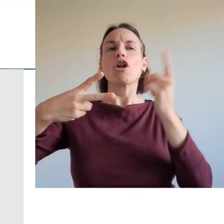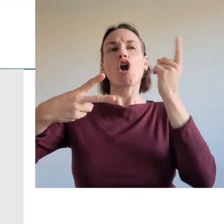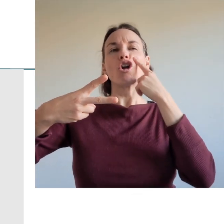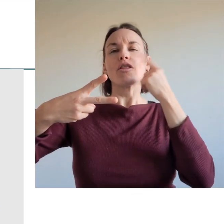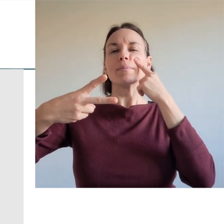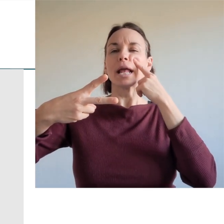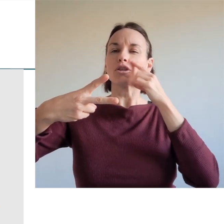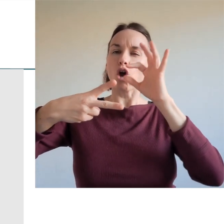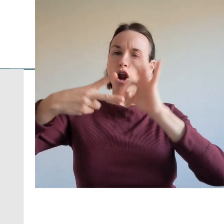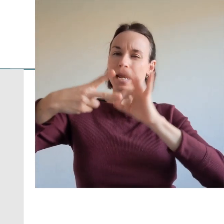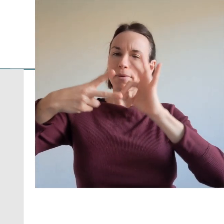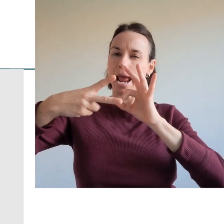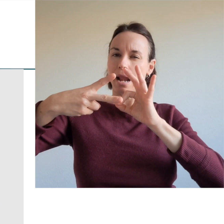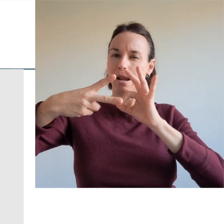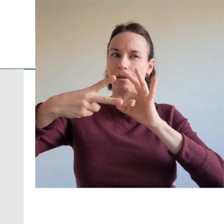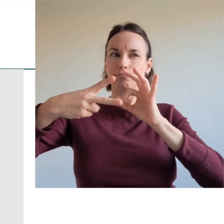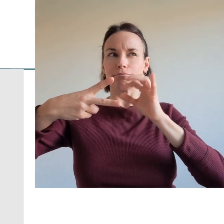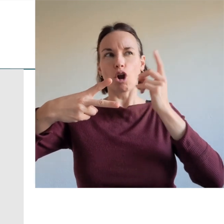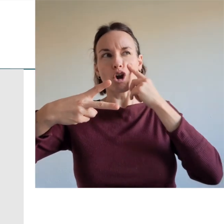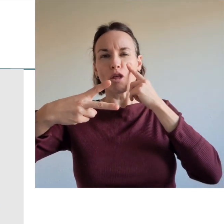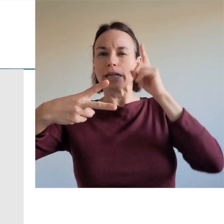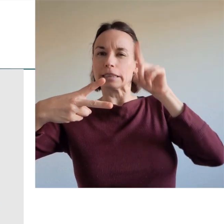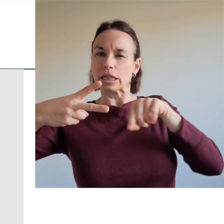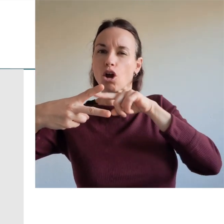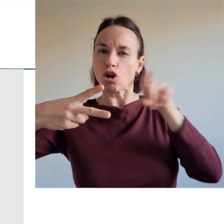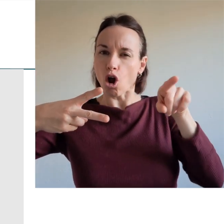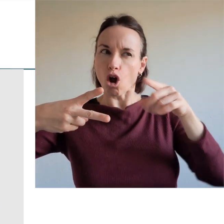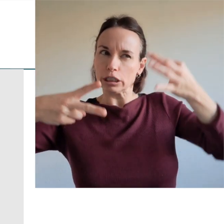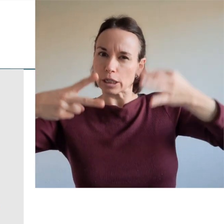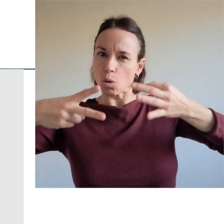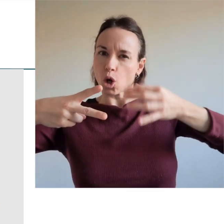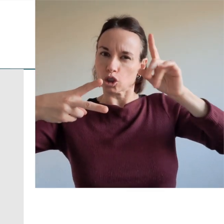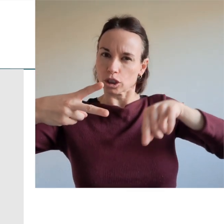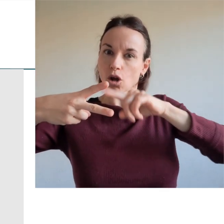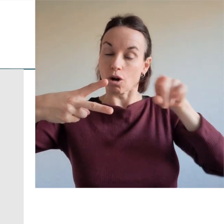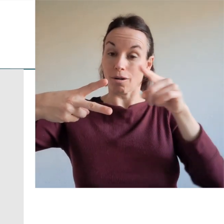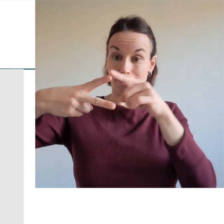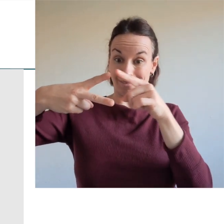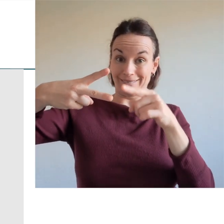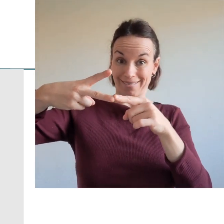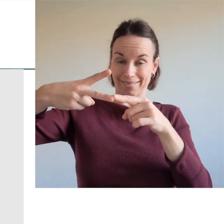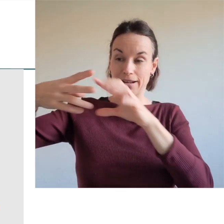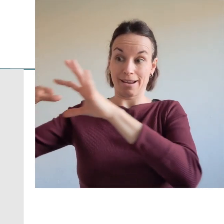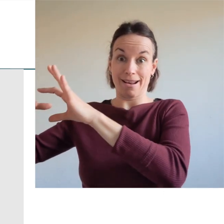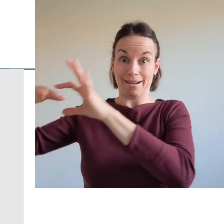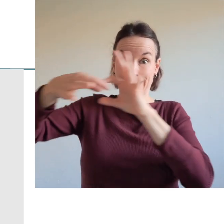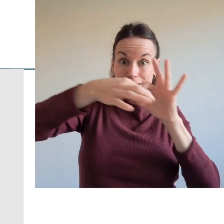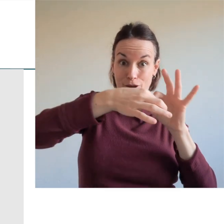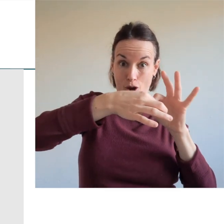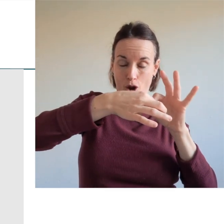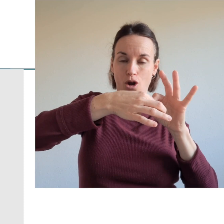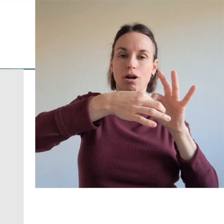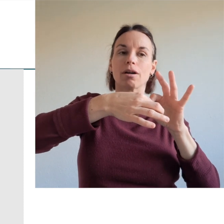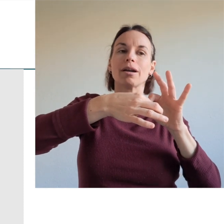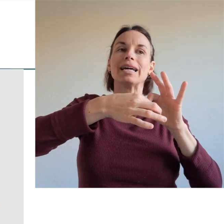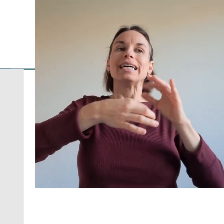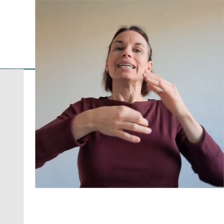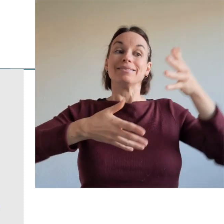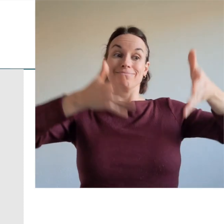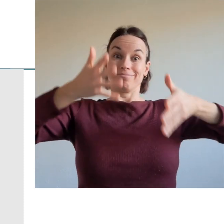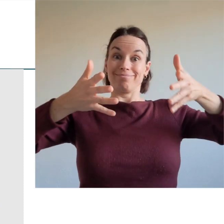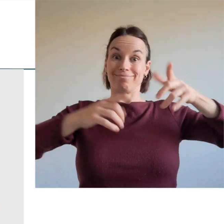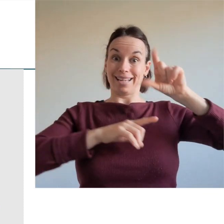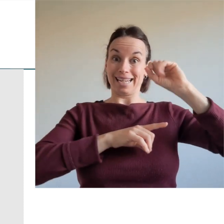epistemicity, to determine whether those two aspects correlated with the specific combinations of